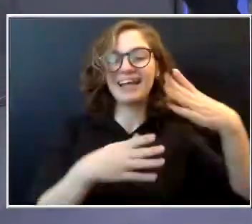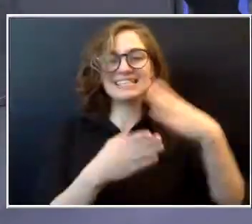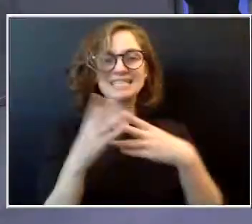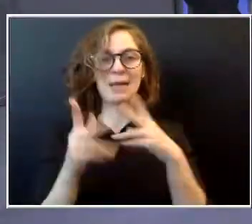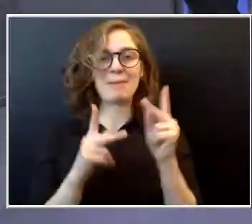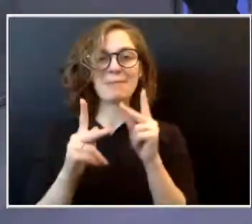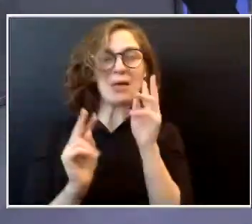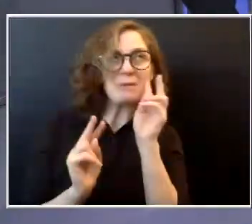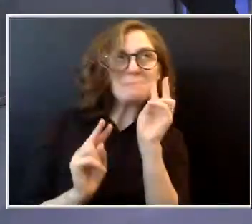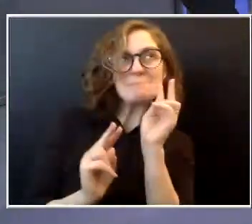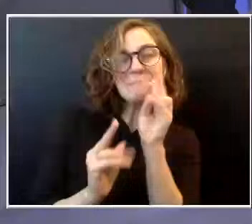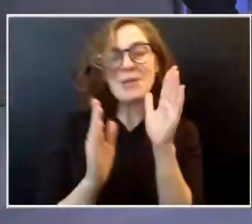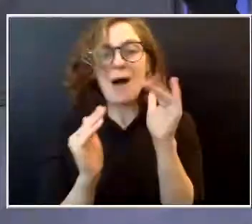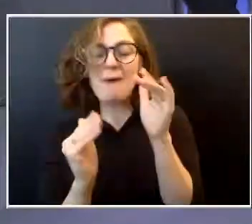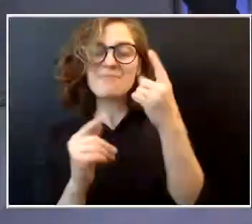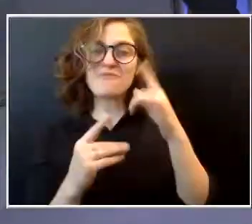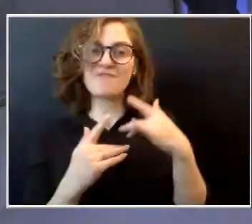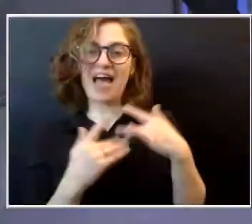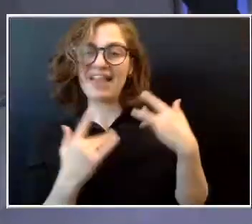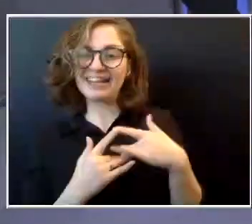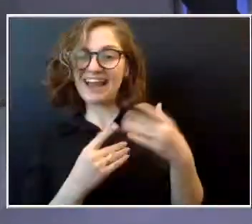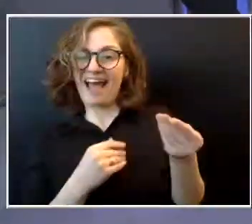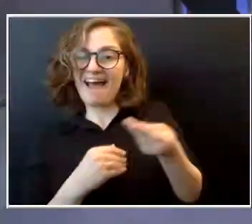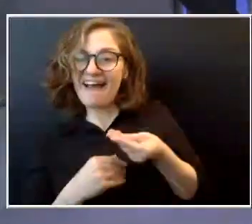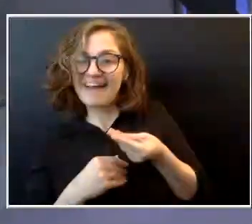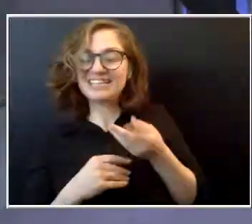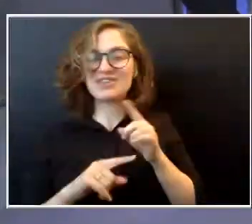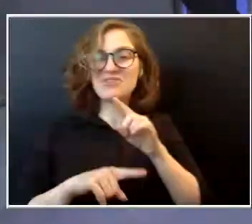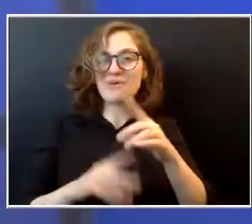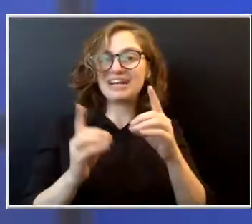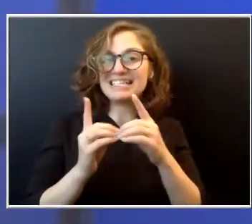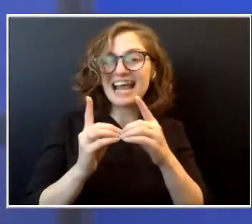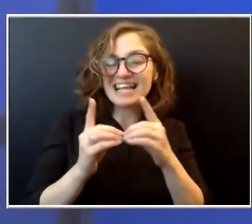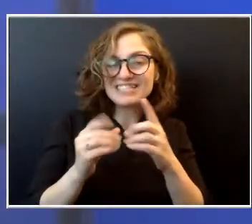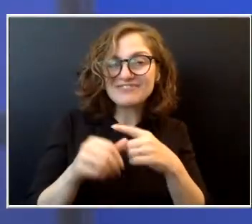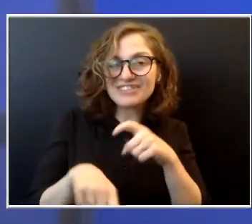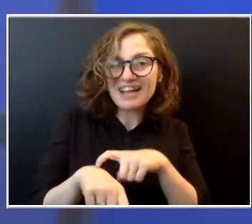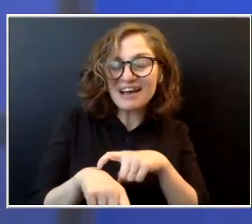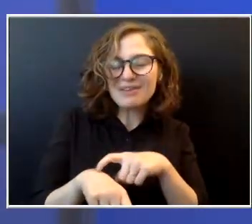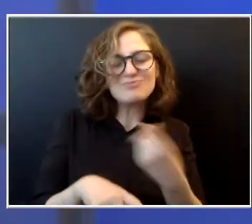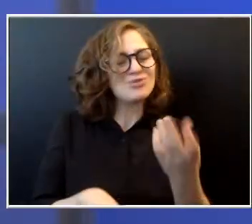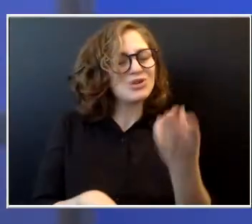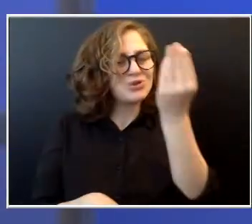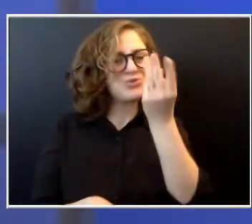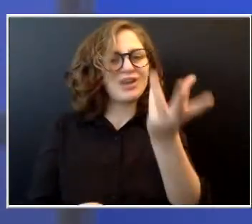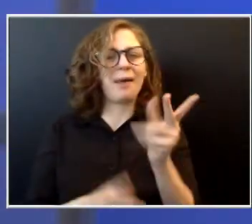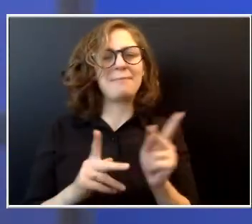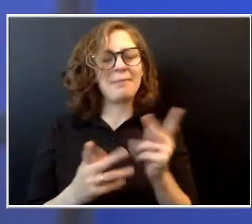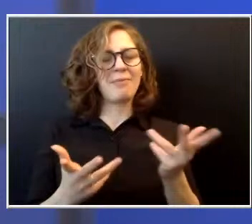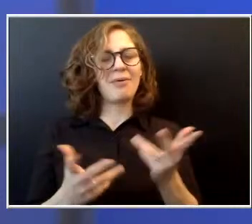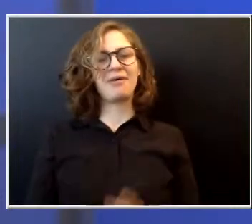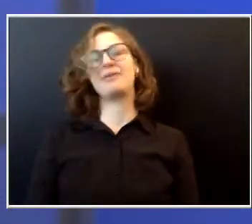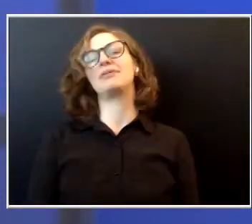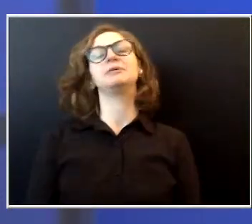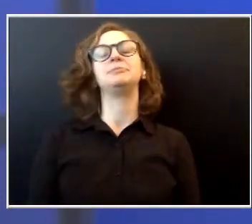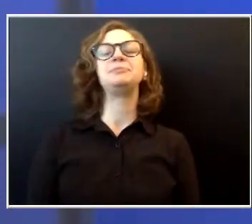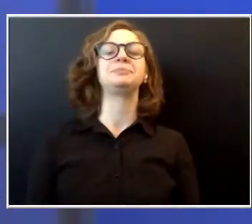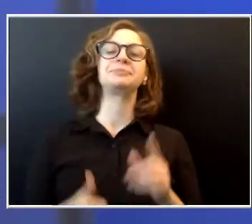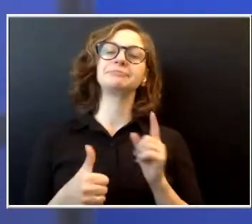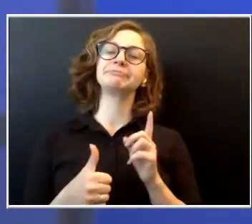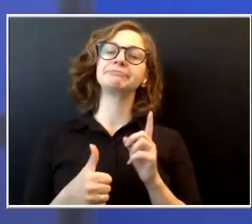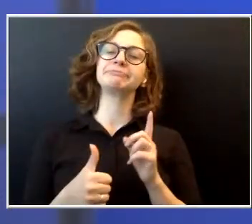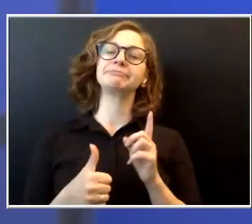going on dates for the first time. Yeah. What do you tell people? Well, so number one, I think that things like Valentine's